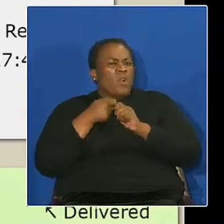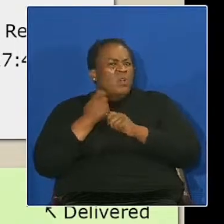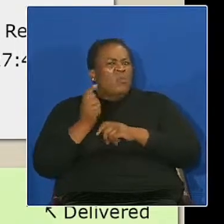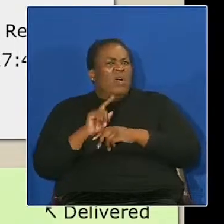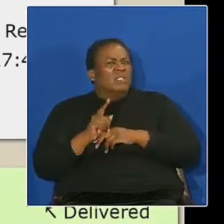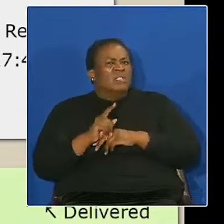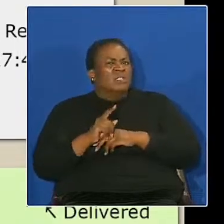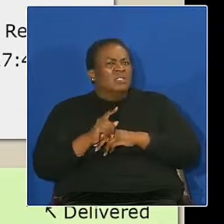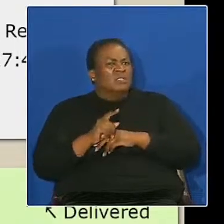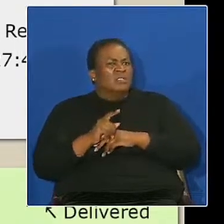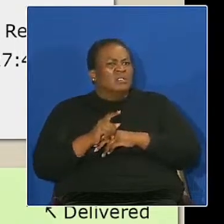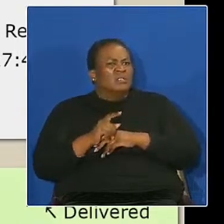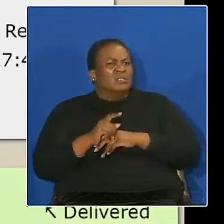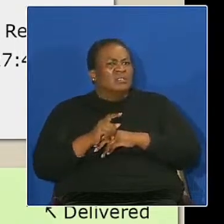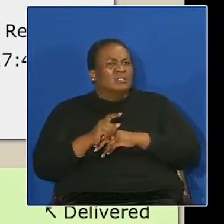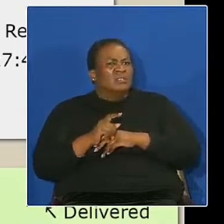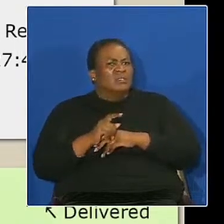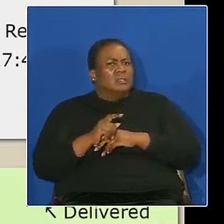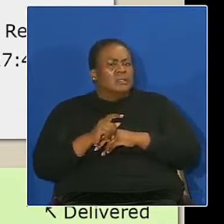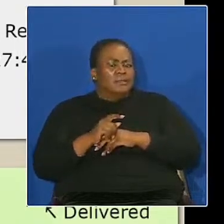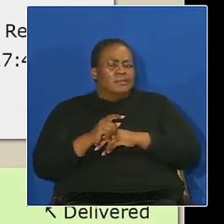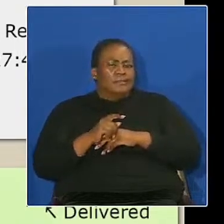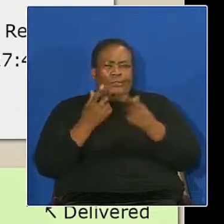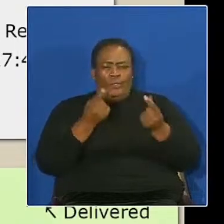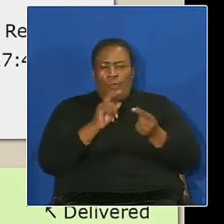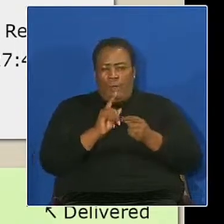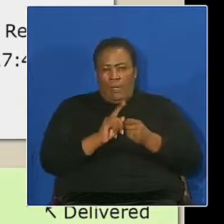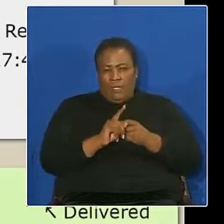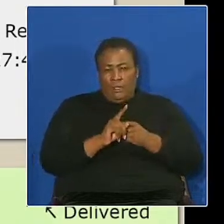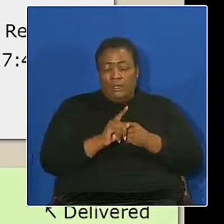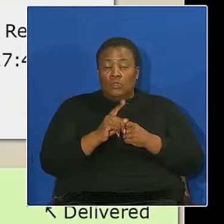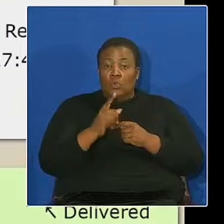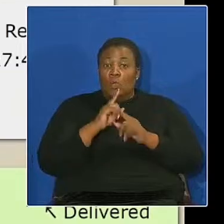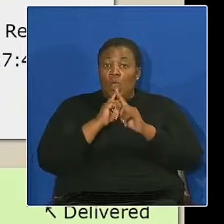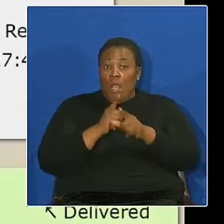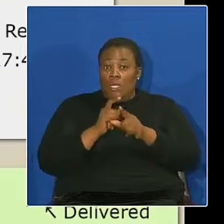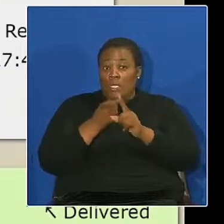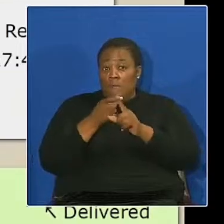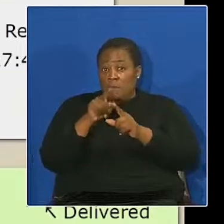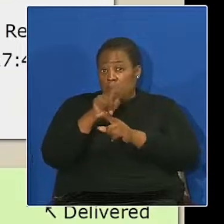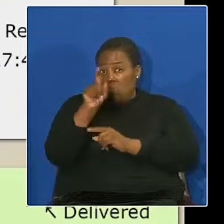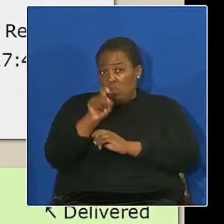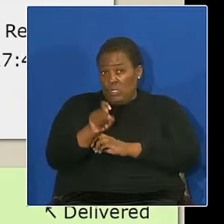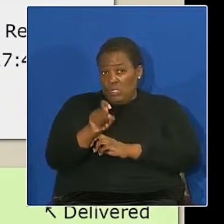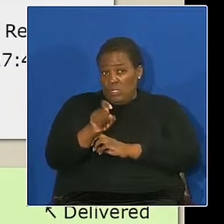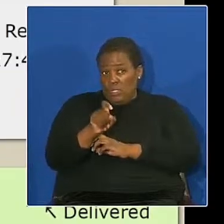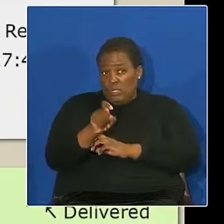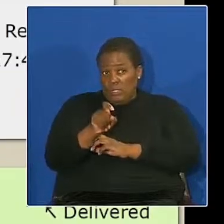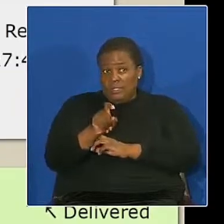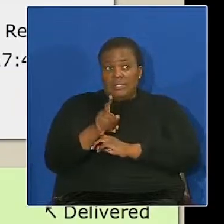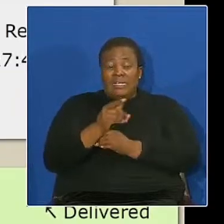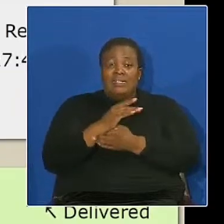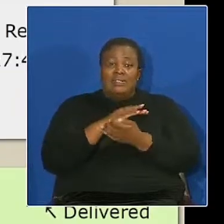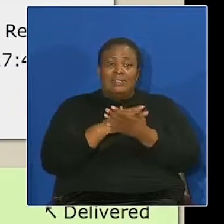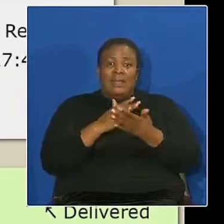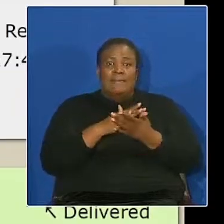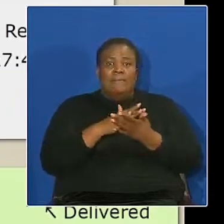And then the answer from that question from Brown Mokgotsi, some dirty